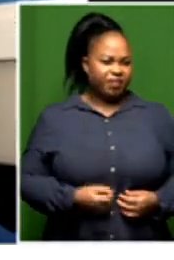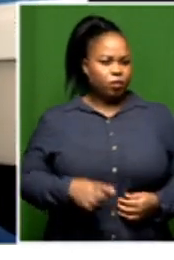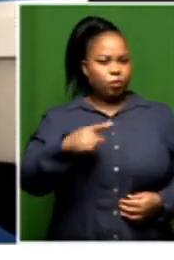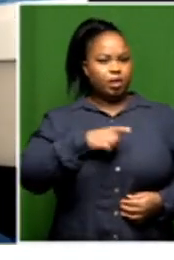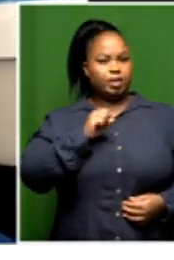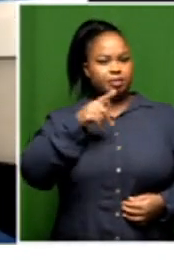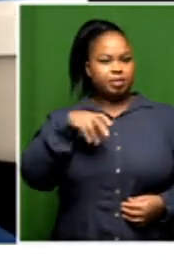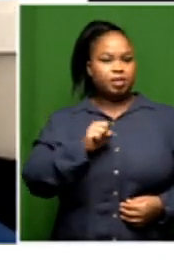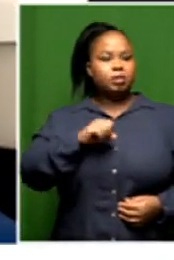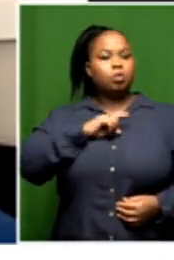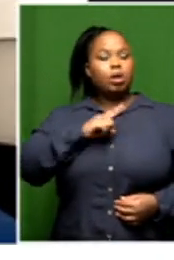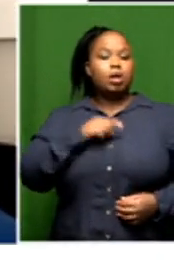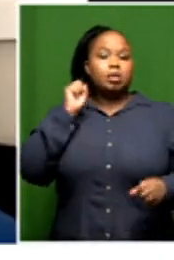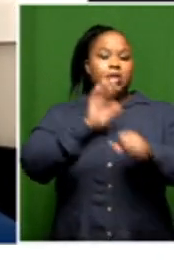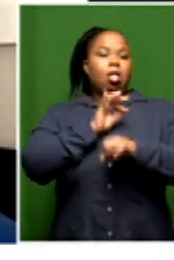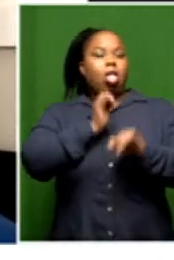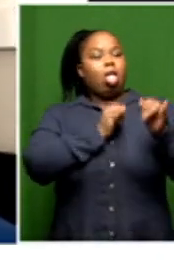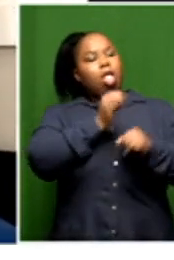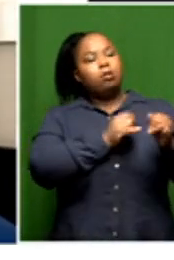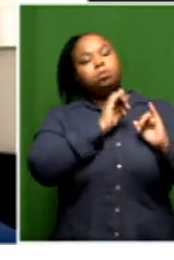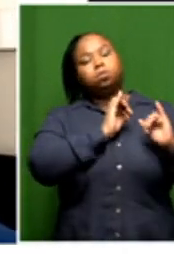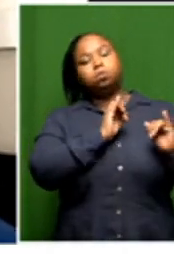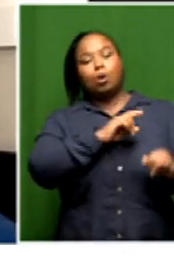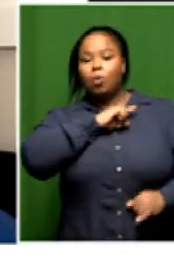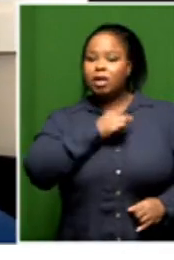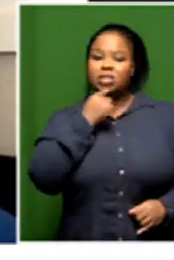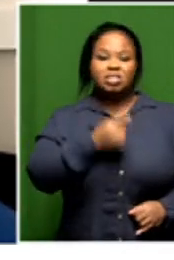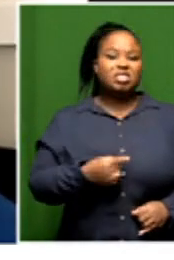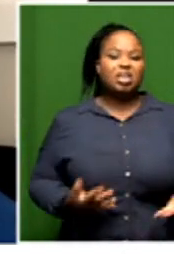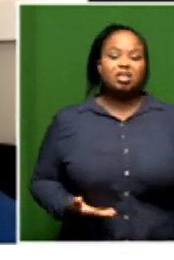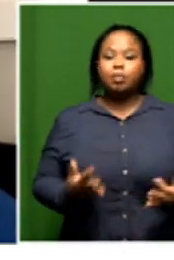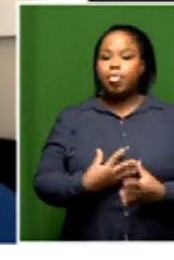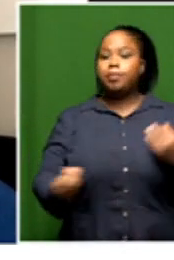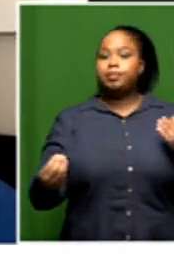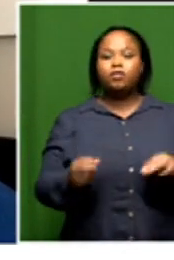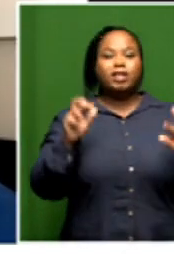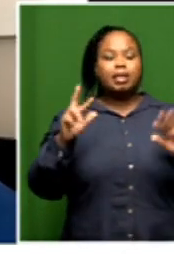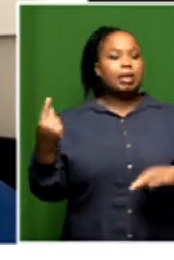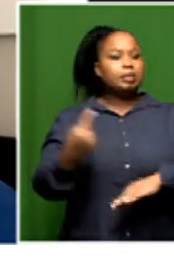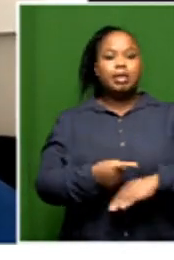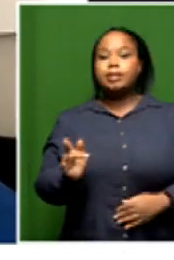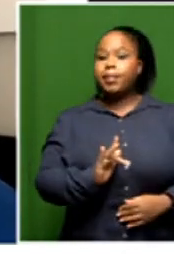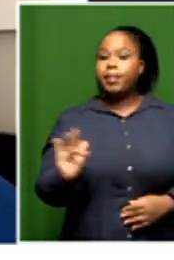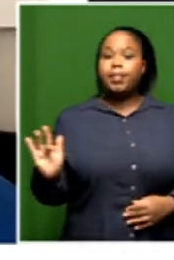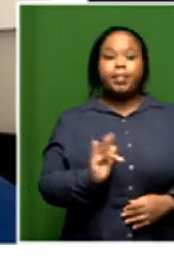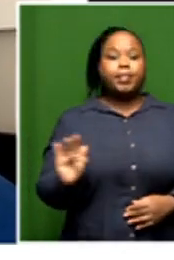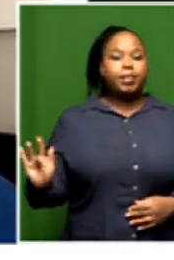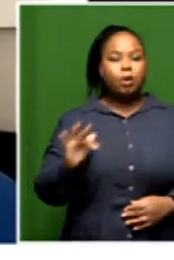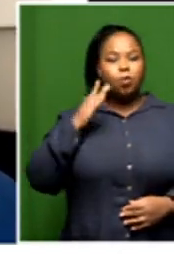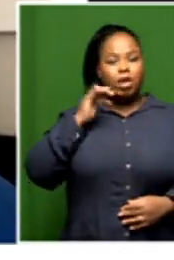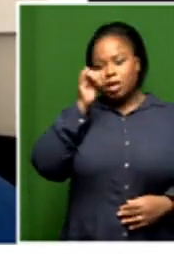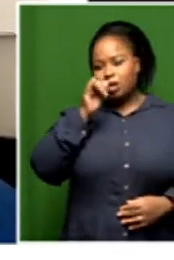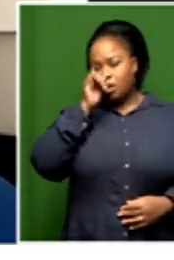I mean, the SAPS has been severely criticised and accused of being largely absent during the 8 days of rampant